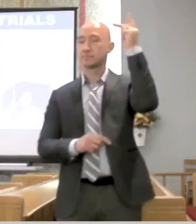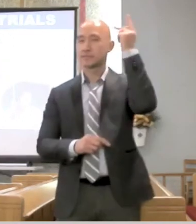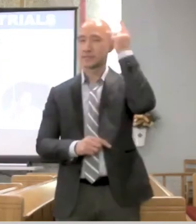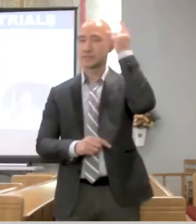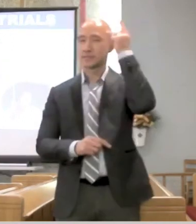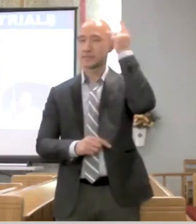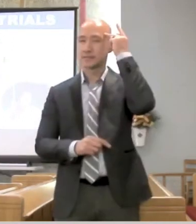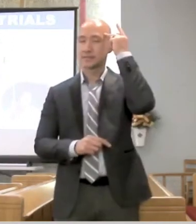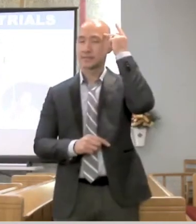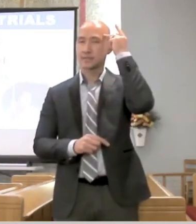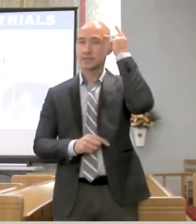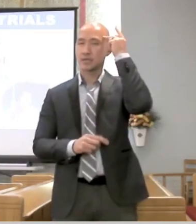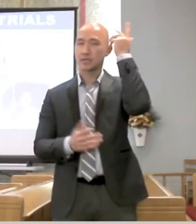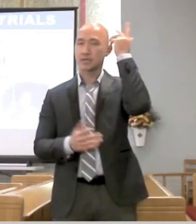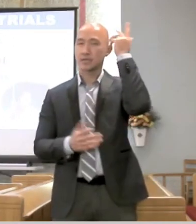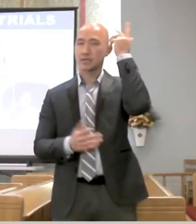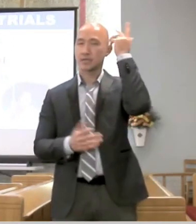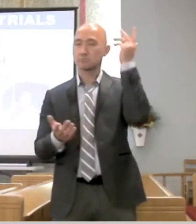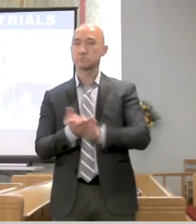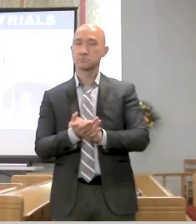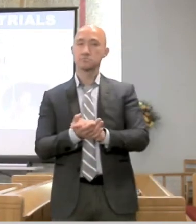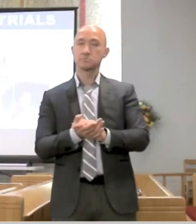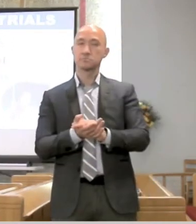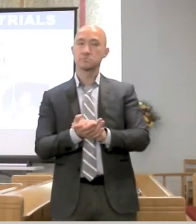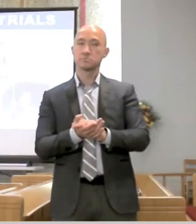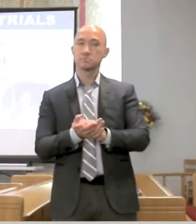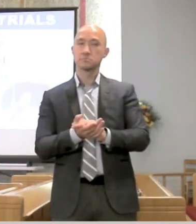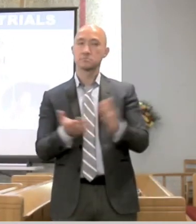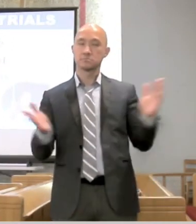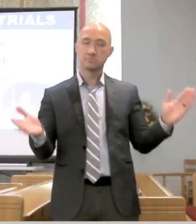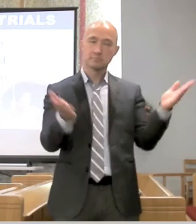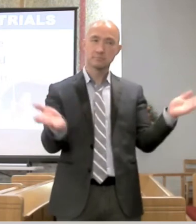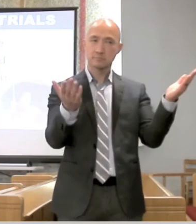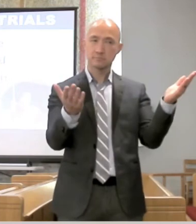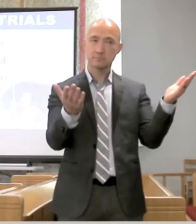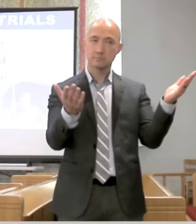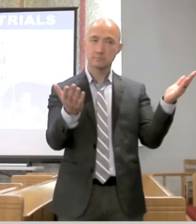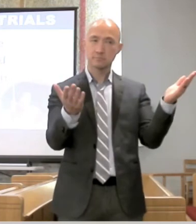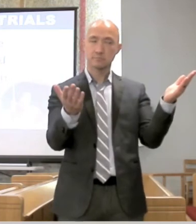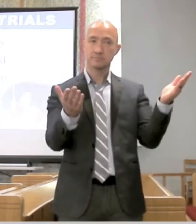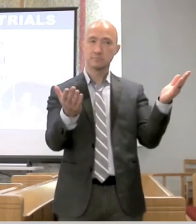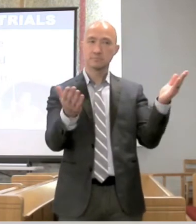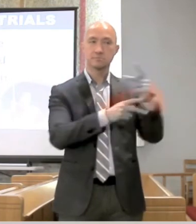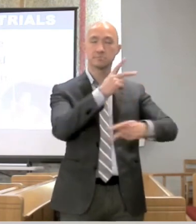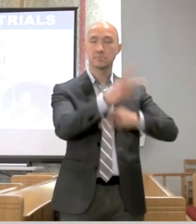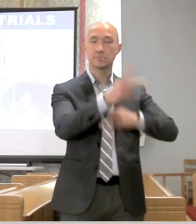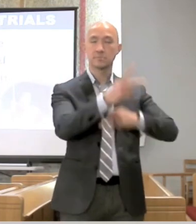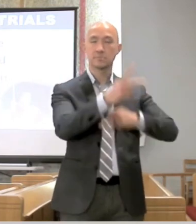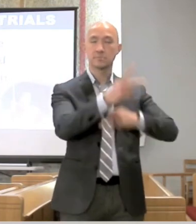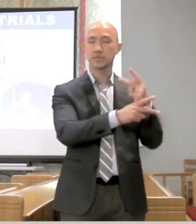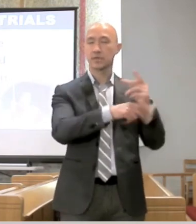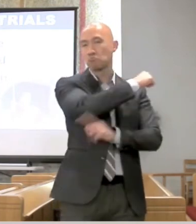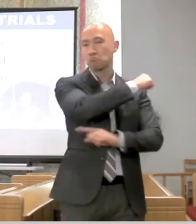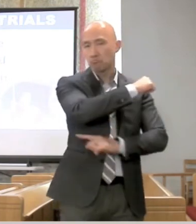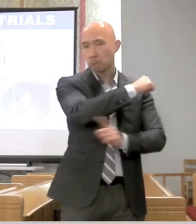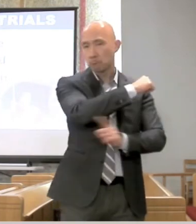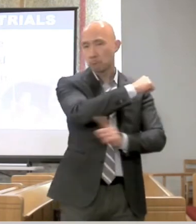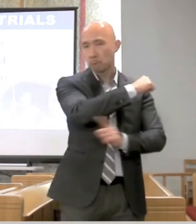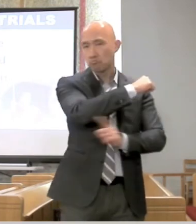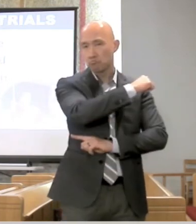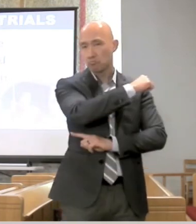a punishment. He's trying to negotiate with the Jews. So he doesn't want to kill Jesus. He doesn't want to give in